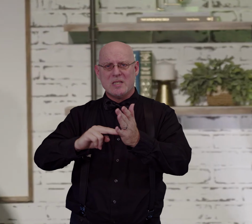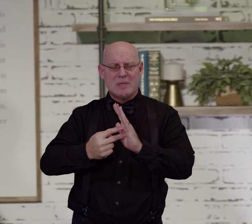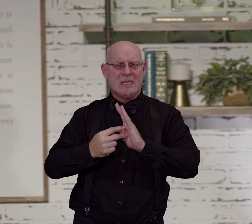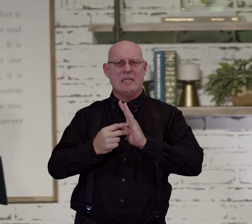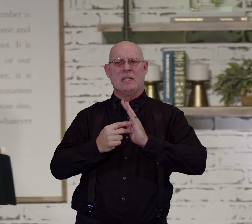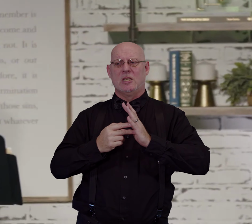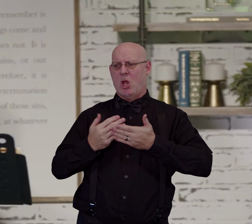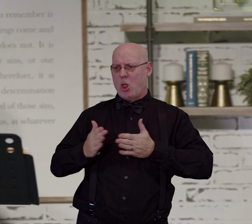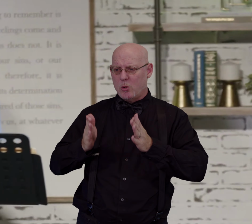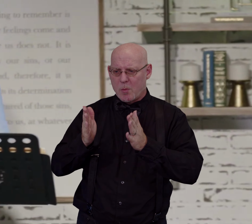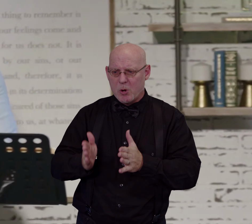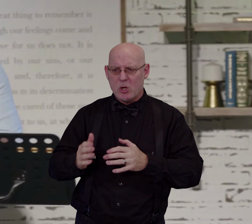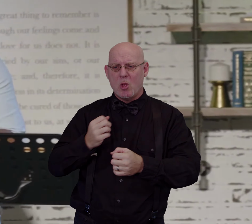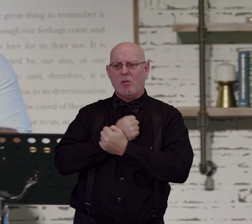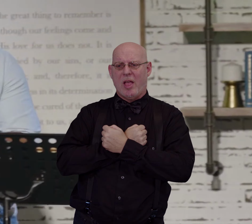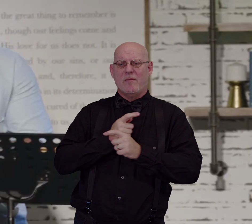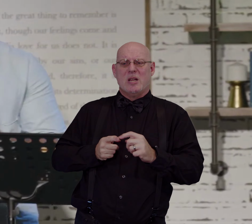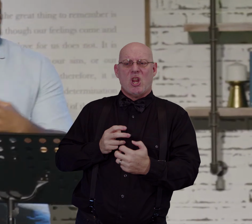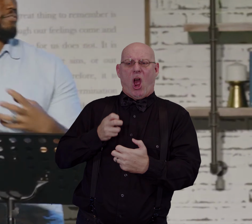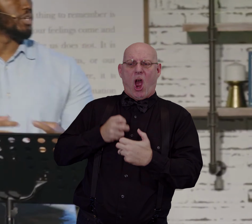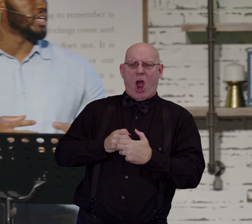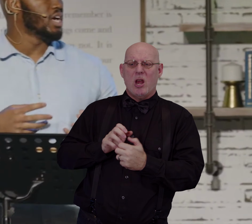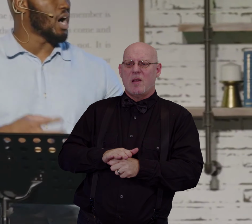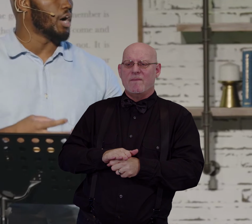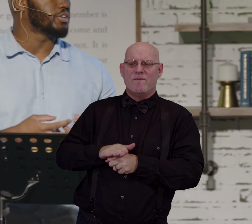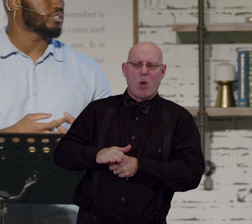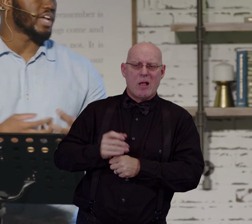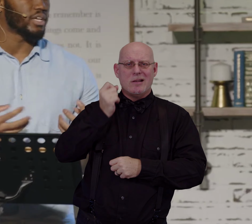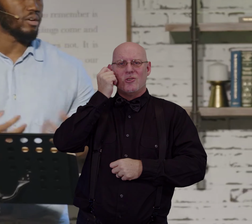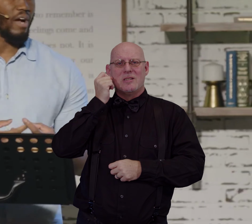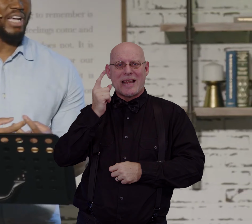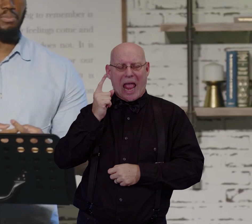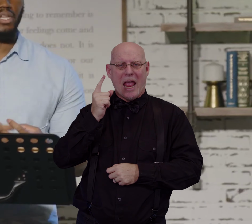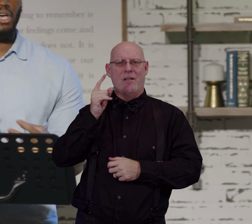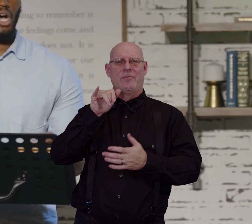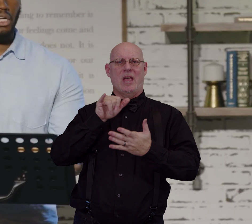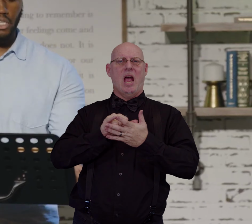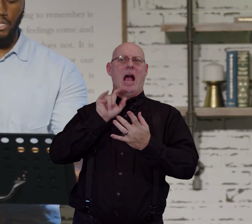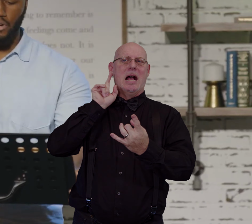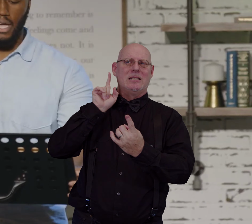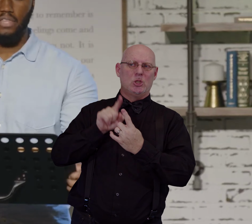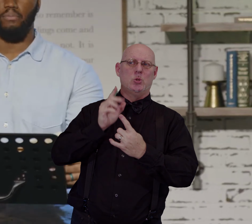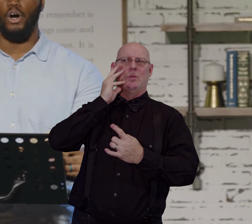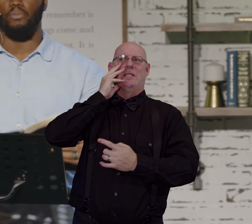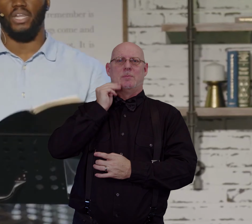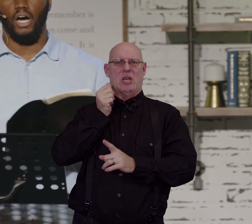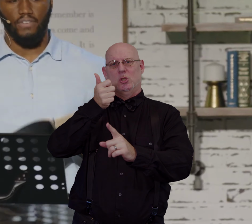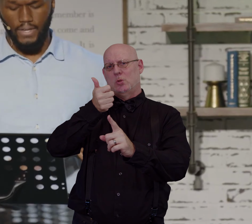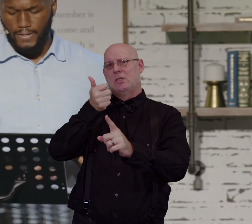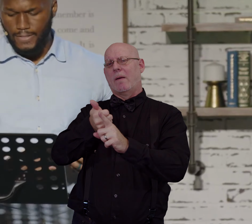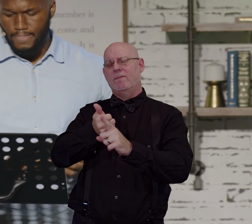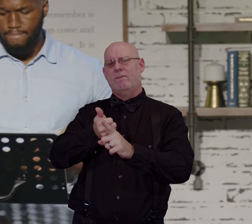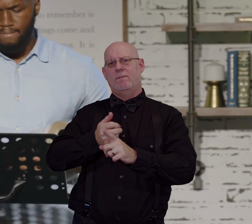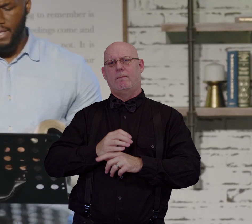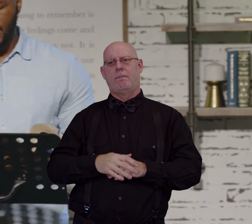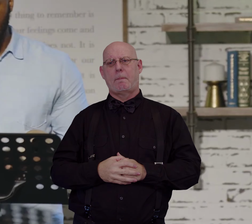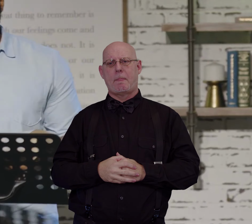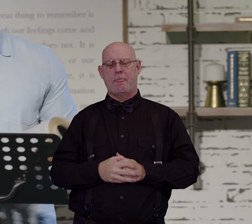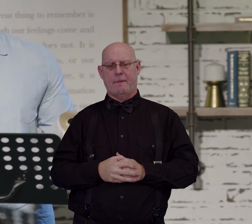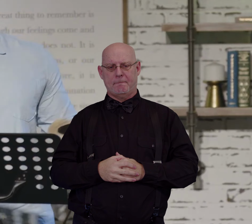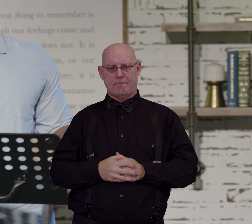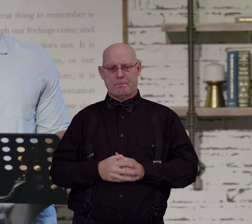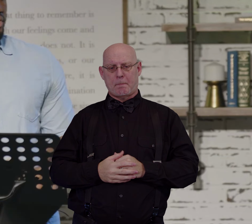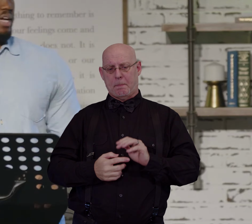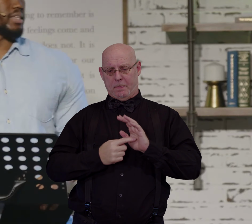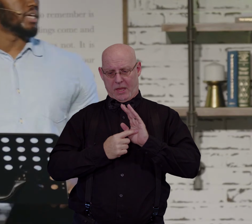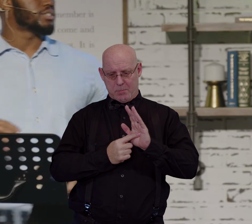mean to lose someone you love, but it's hard to fully understand and grasp it until you're in the moment of it. And